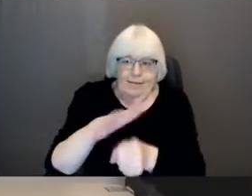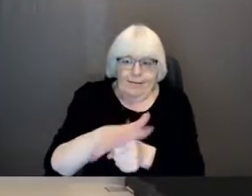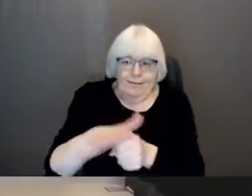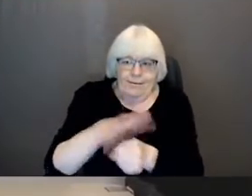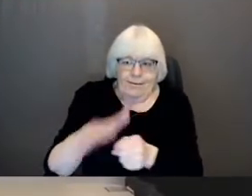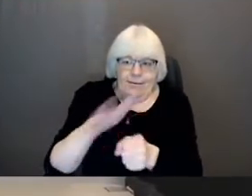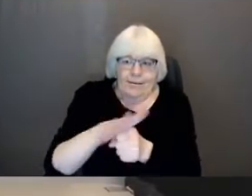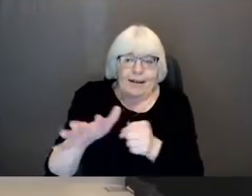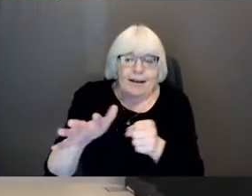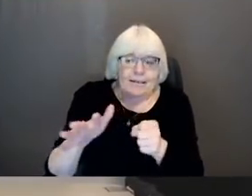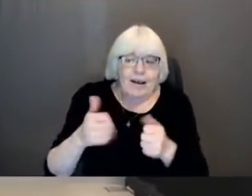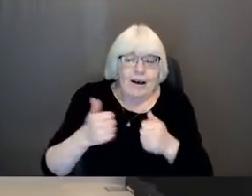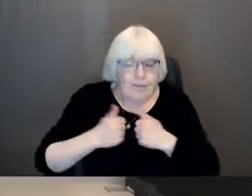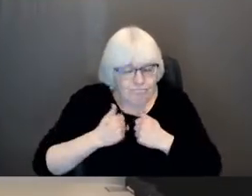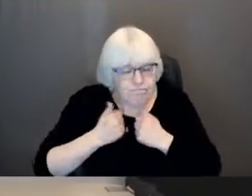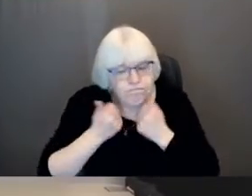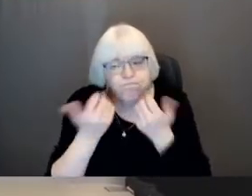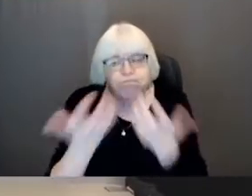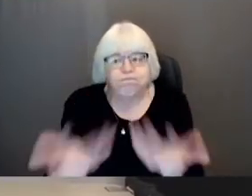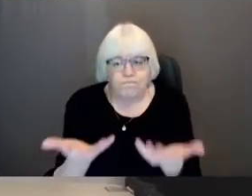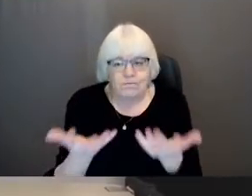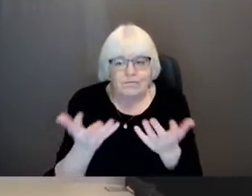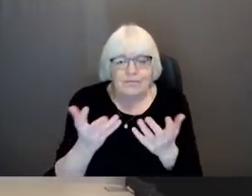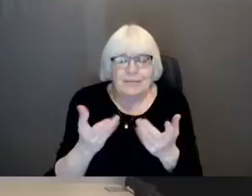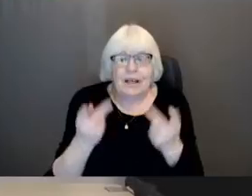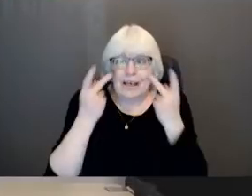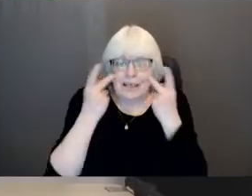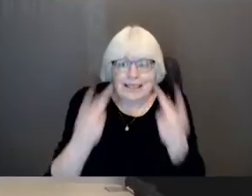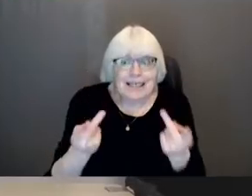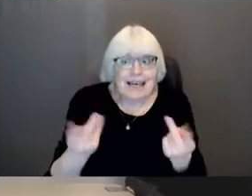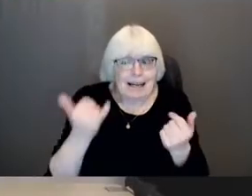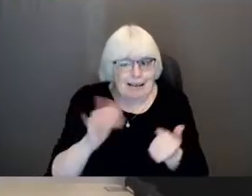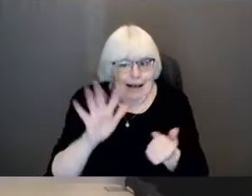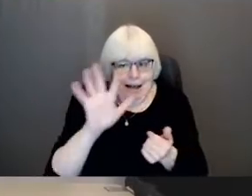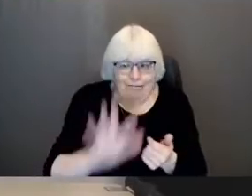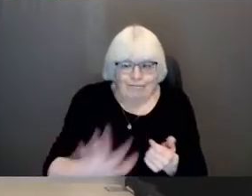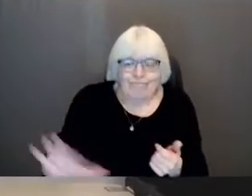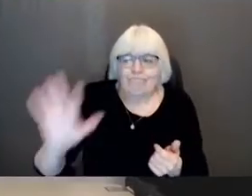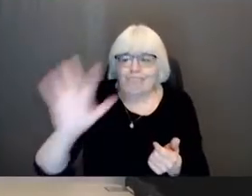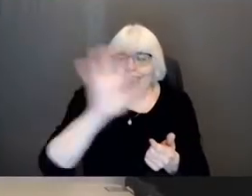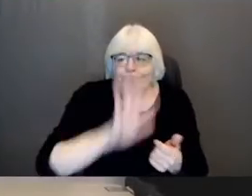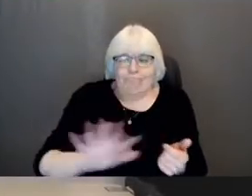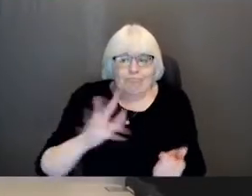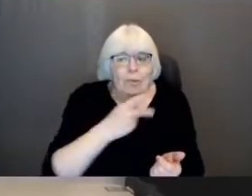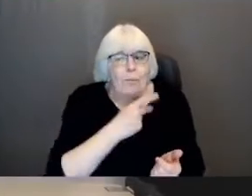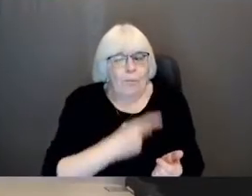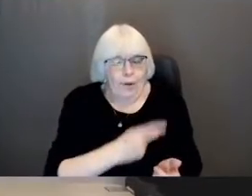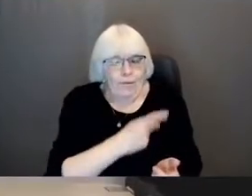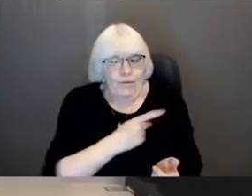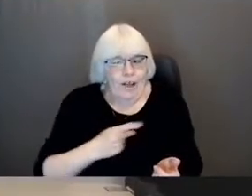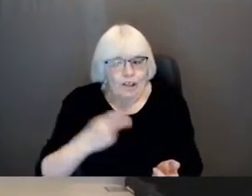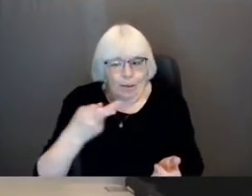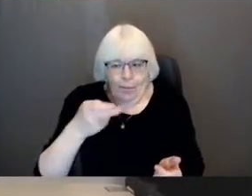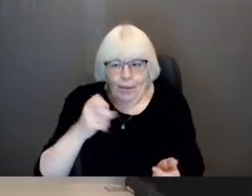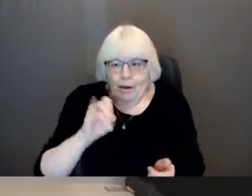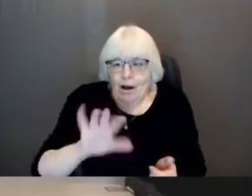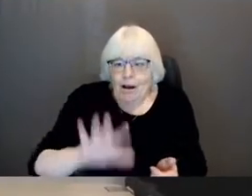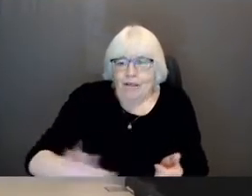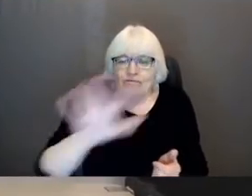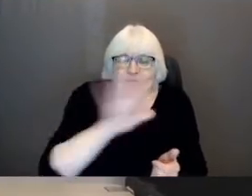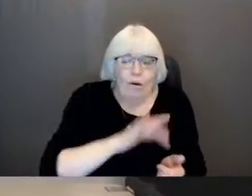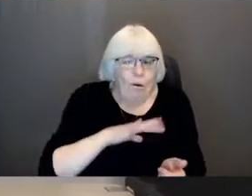tip to adhere to the public protocols, and I think that continues. But our enforcement has certainly had to change and adapt to meet